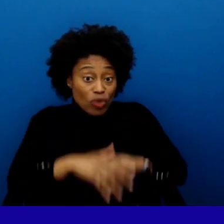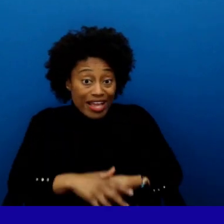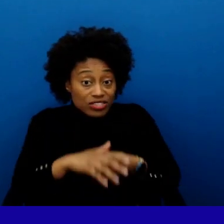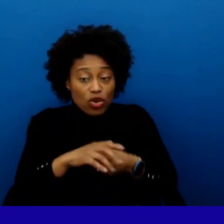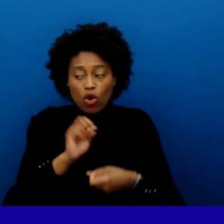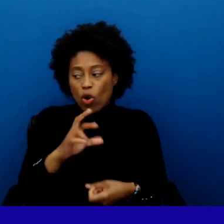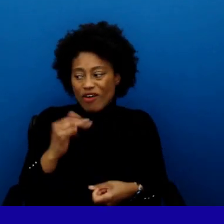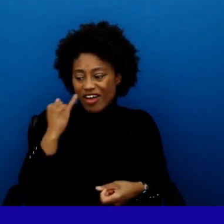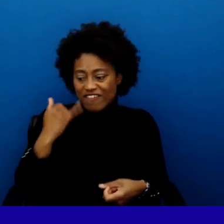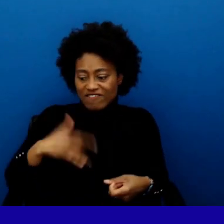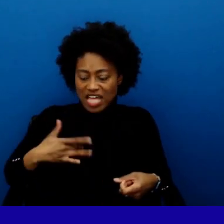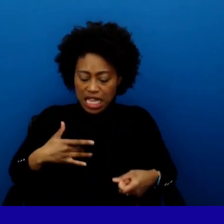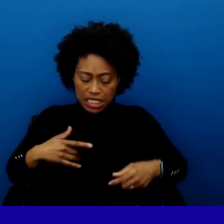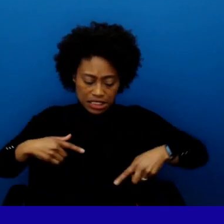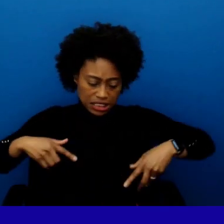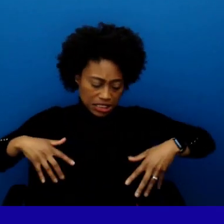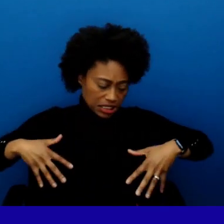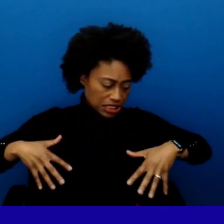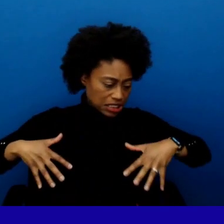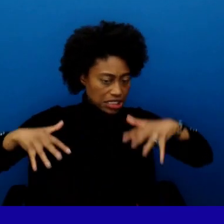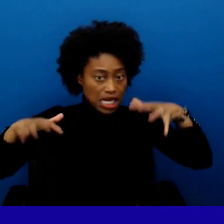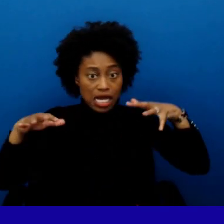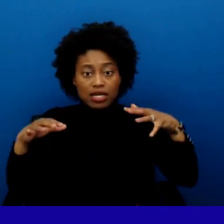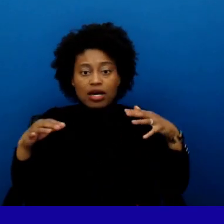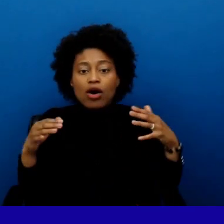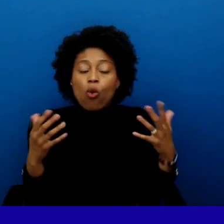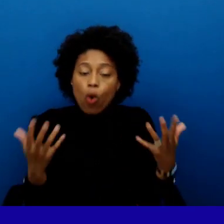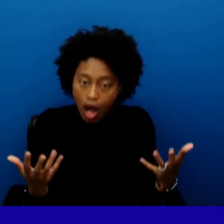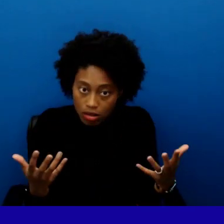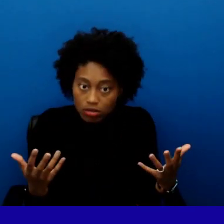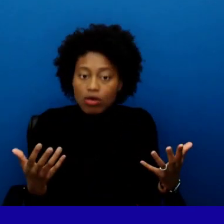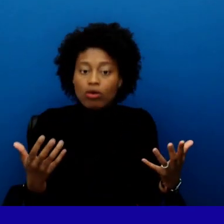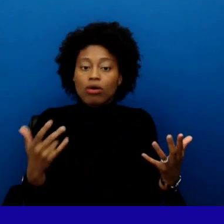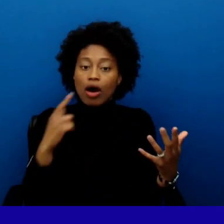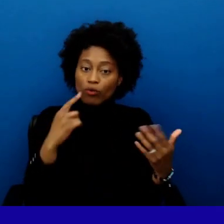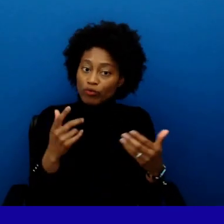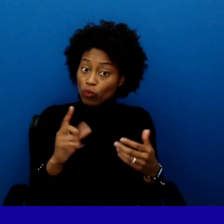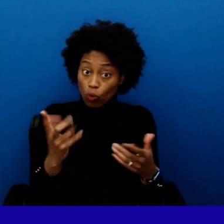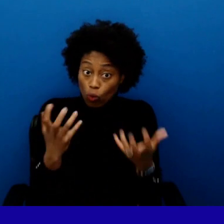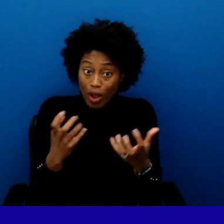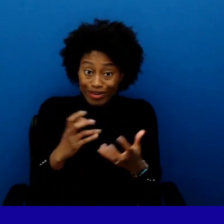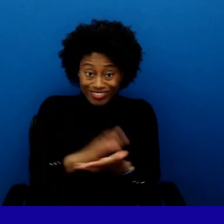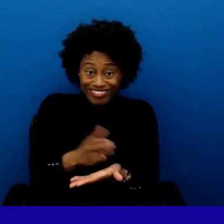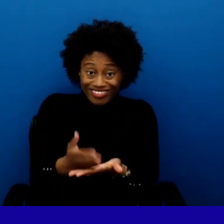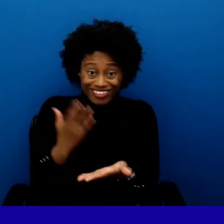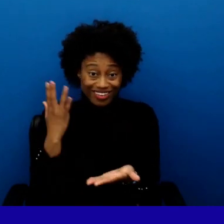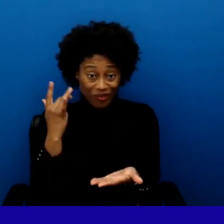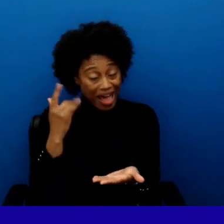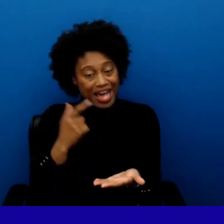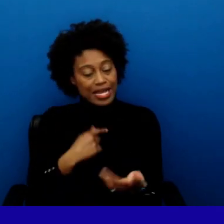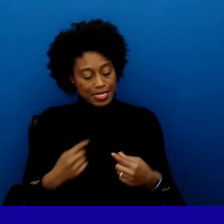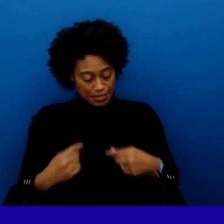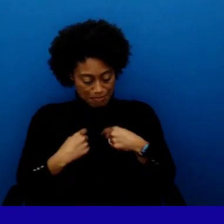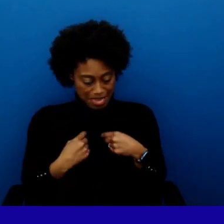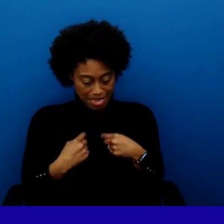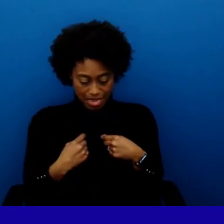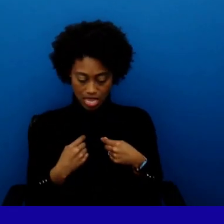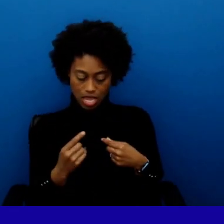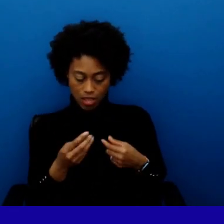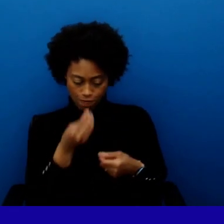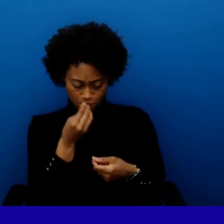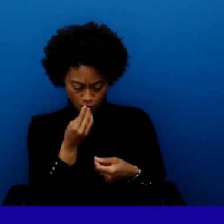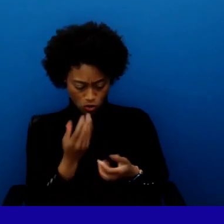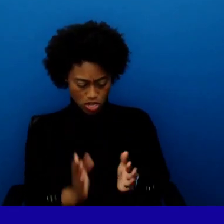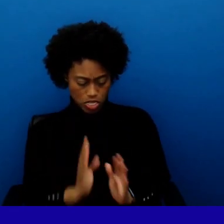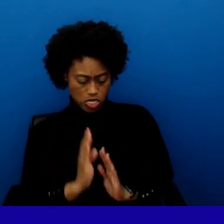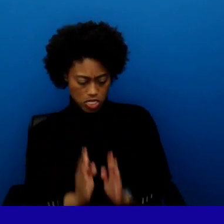or if I'm having a really bad anxiety day, the first thing I want to do is go cook because it's just me and what's in front of Mhm. me.